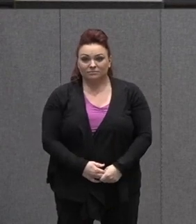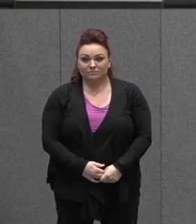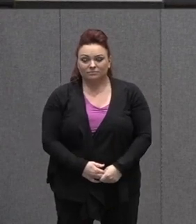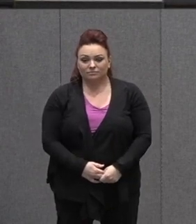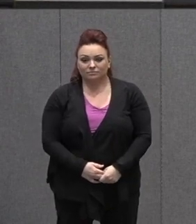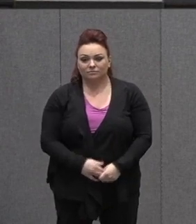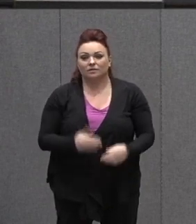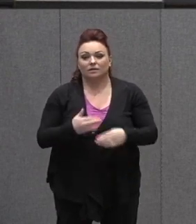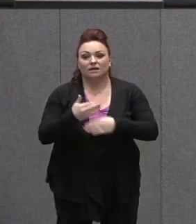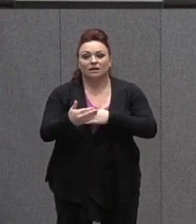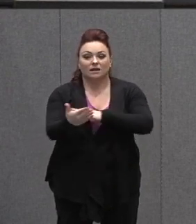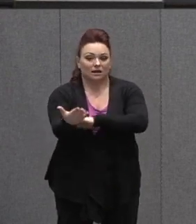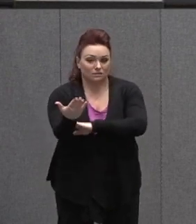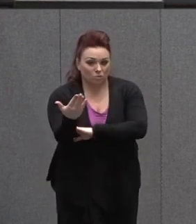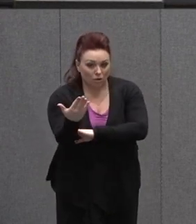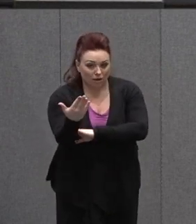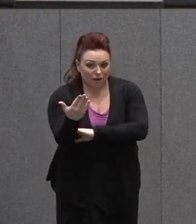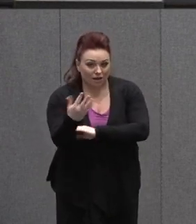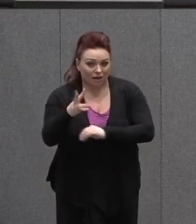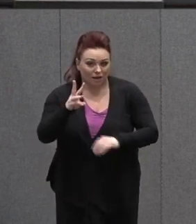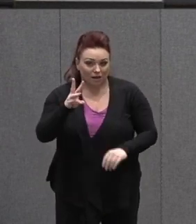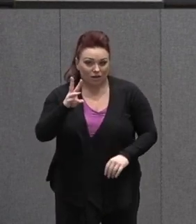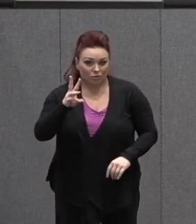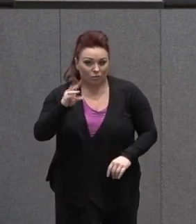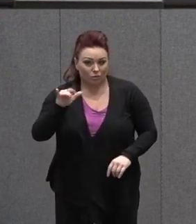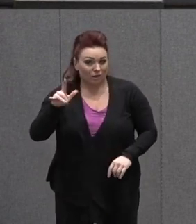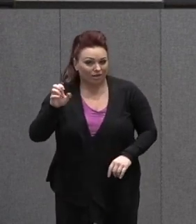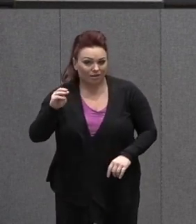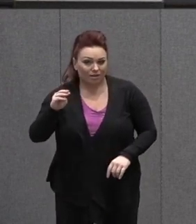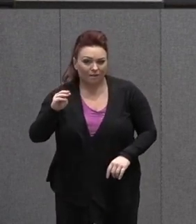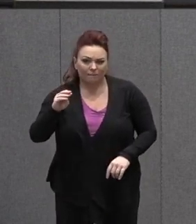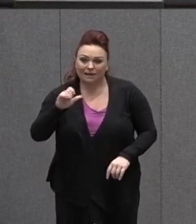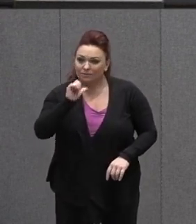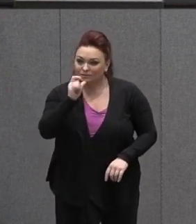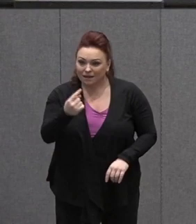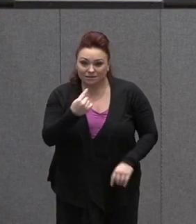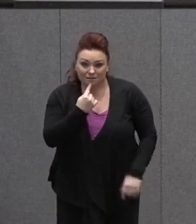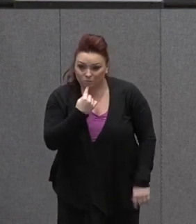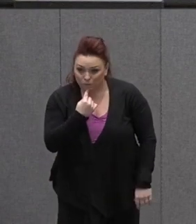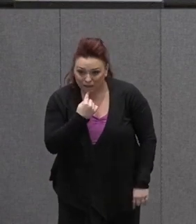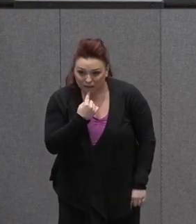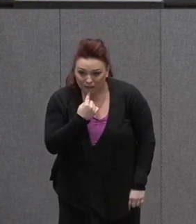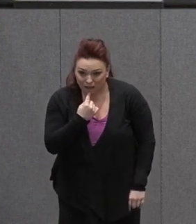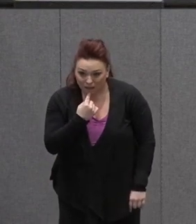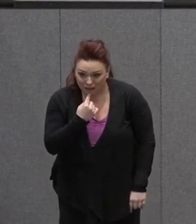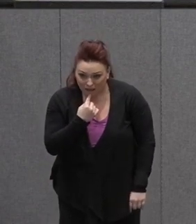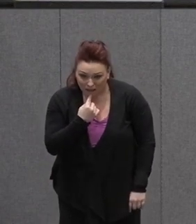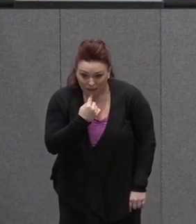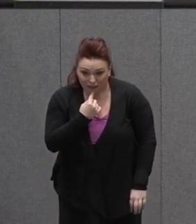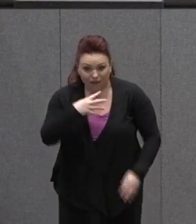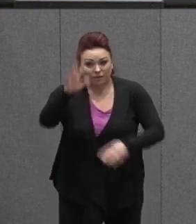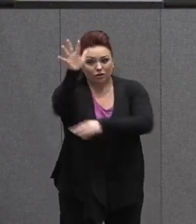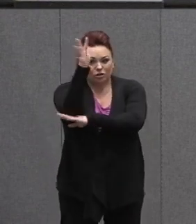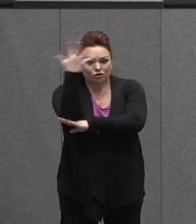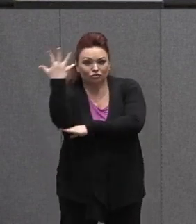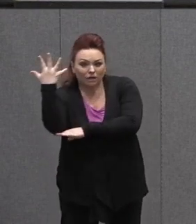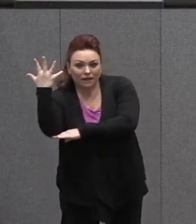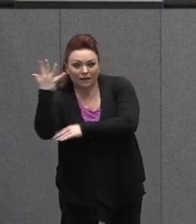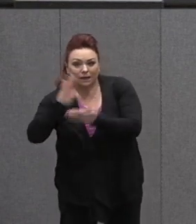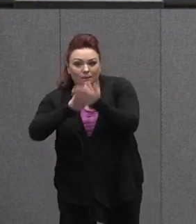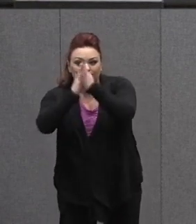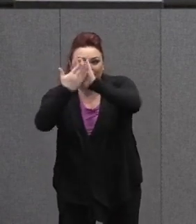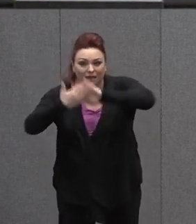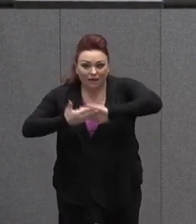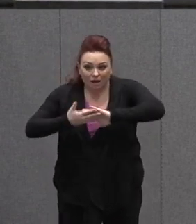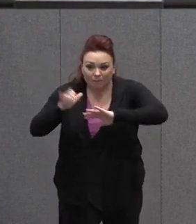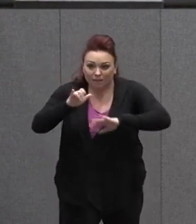The following morning, William was not disappointed. This tree looks like a cat.